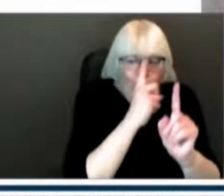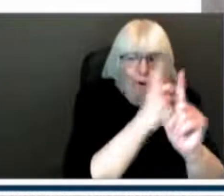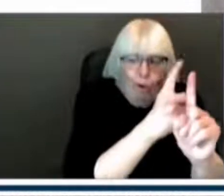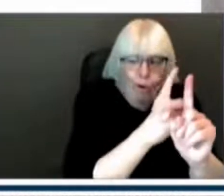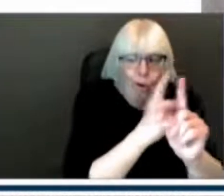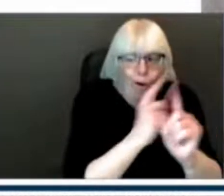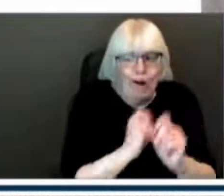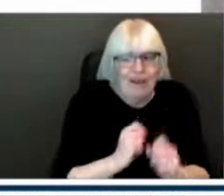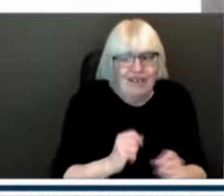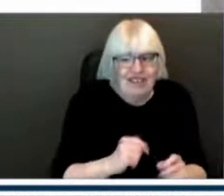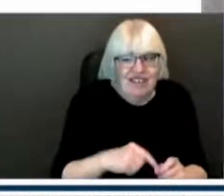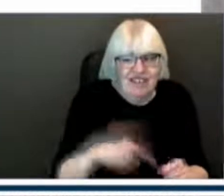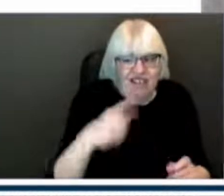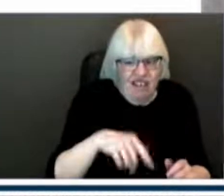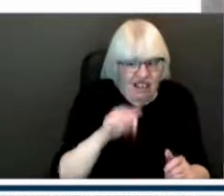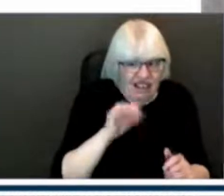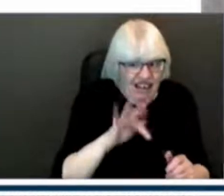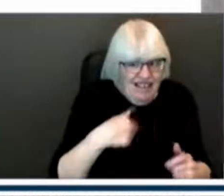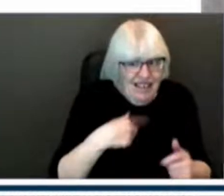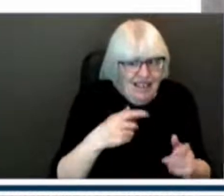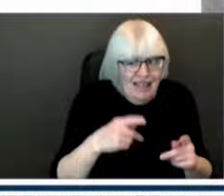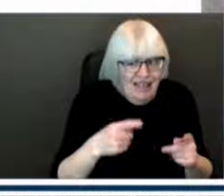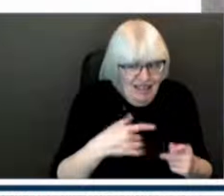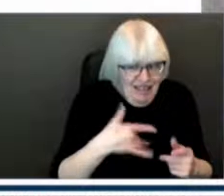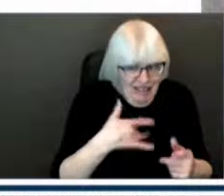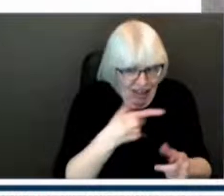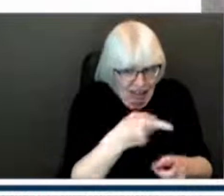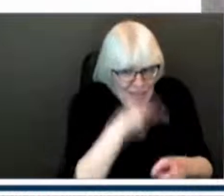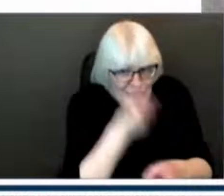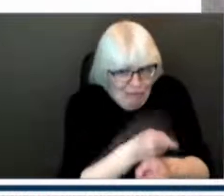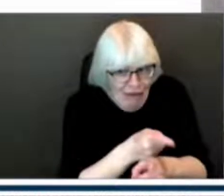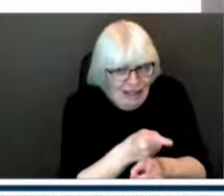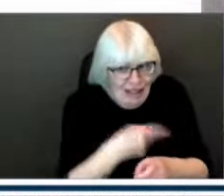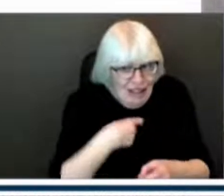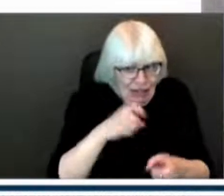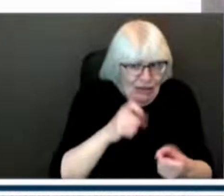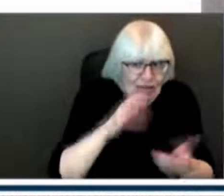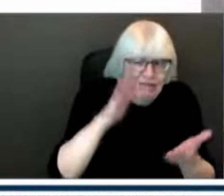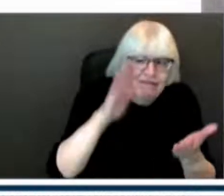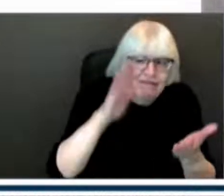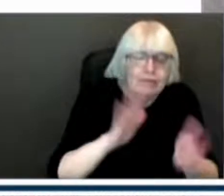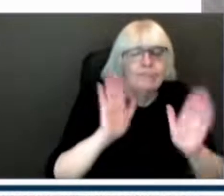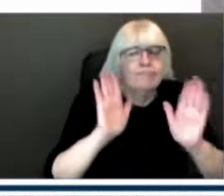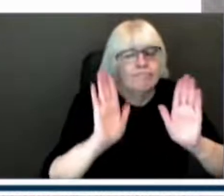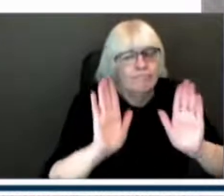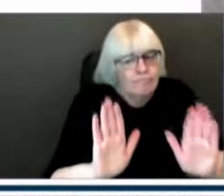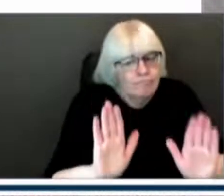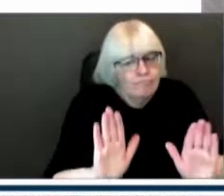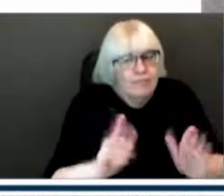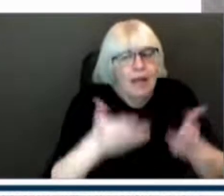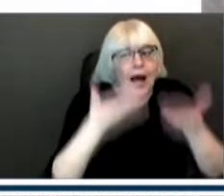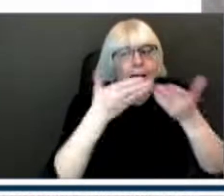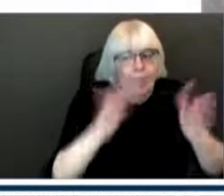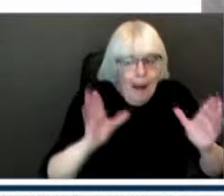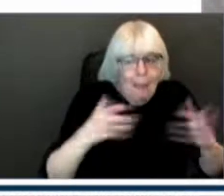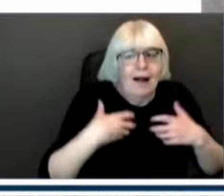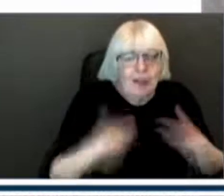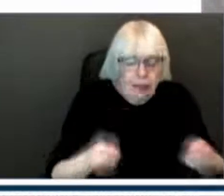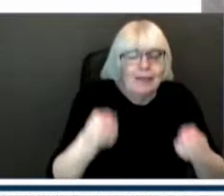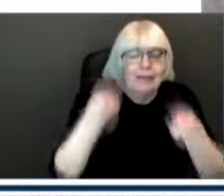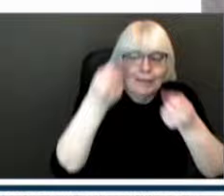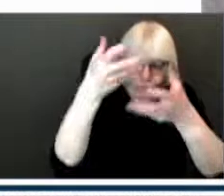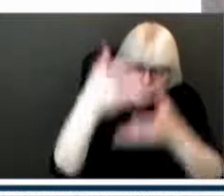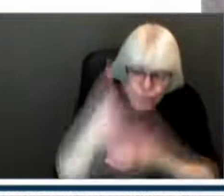do, I just remind you, trust the team at Public Health who have taken us through this far, who